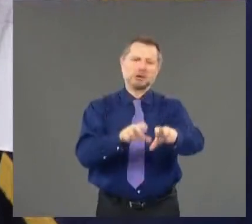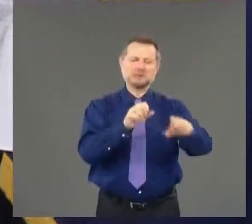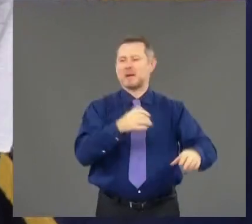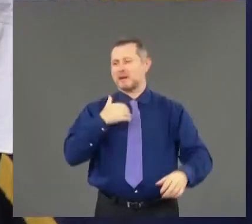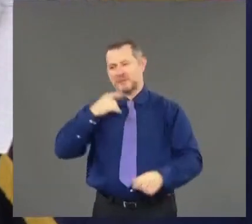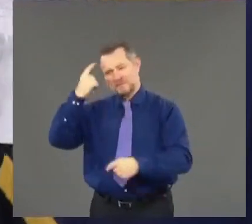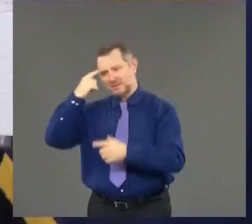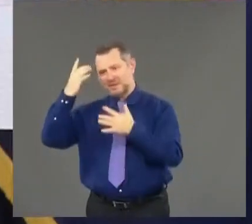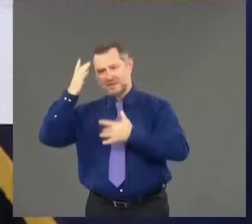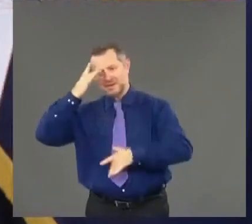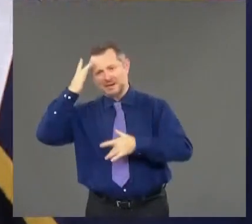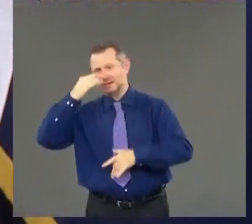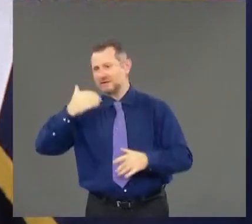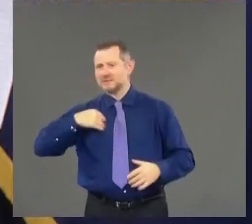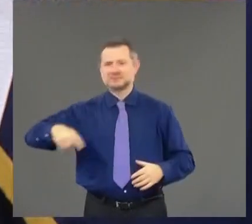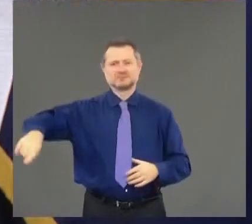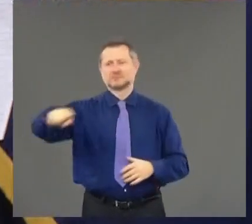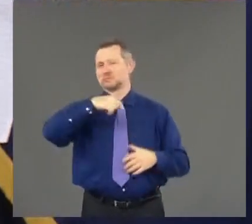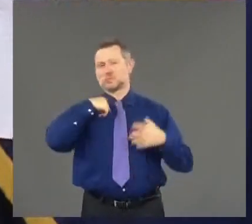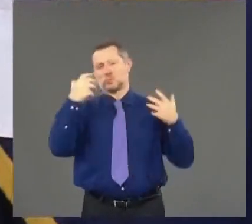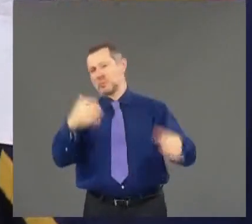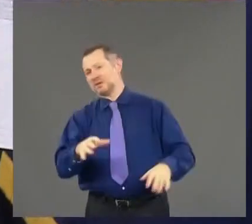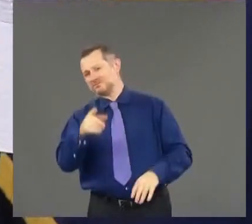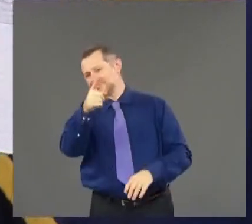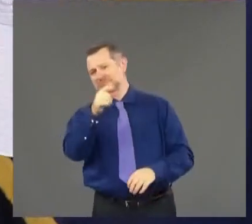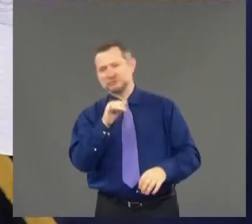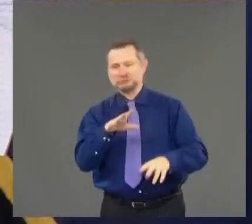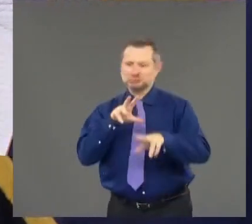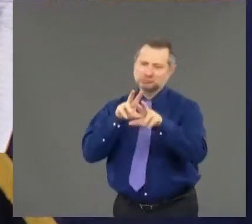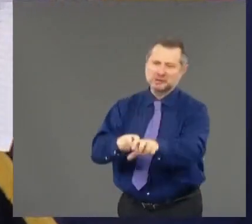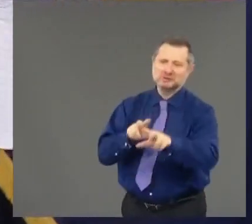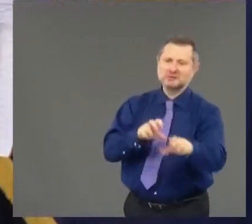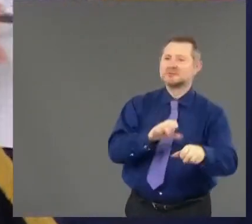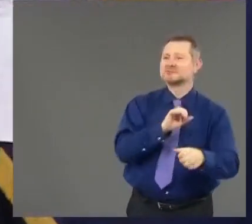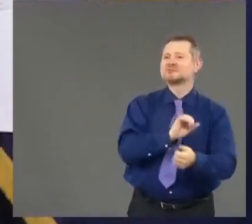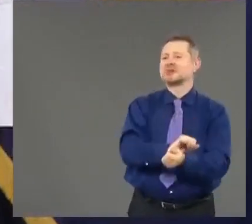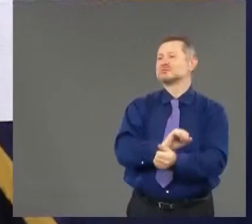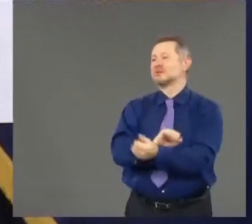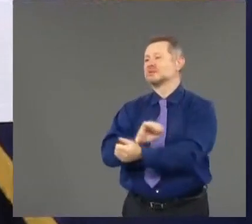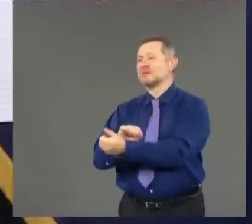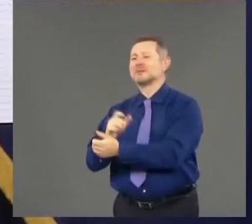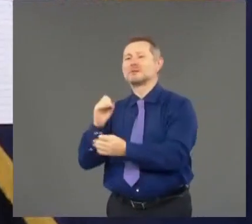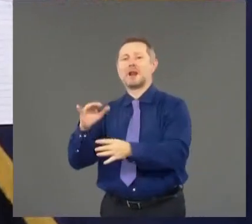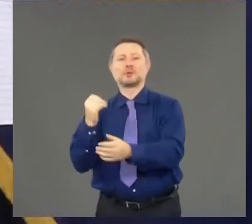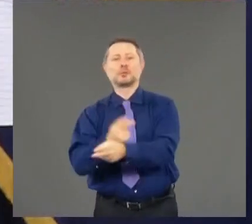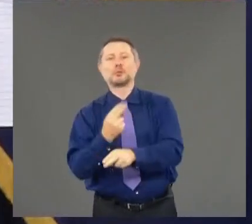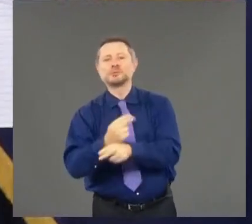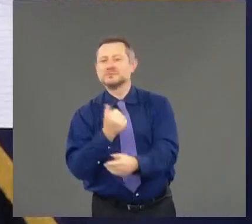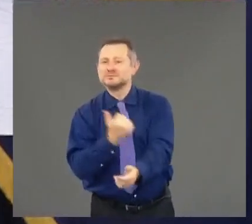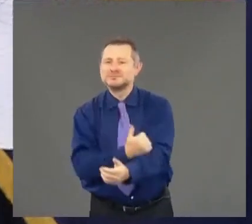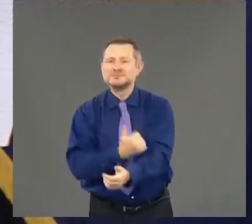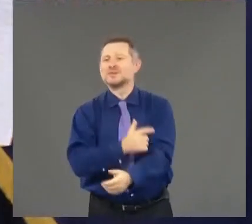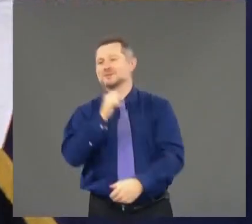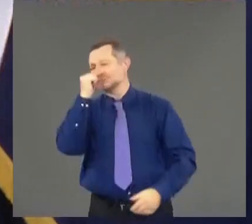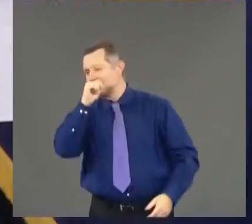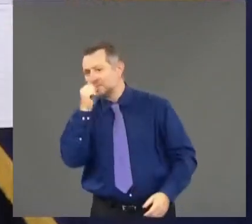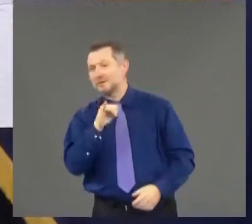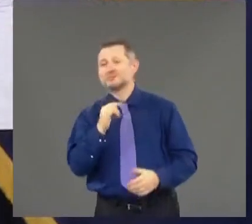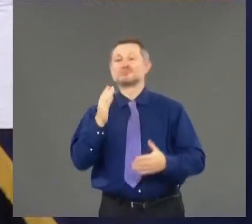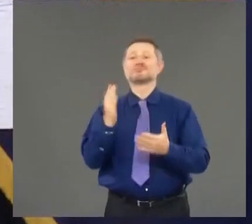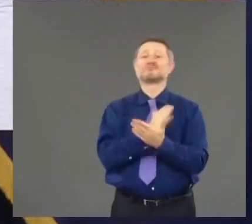I don't want them arresting substance abuse people. This is what the use of force should be. I want